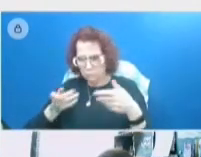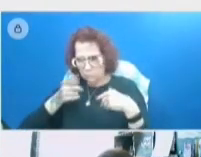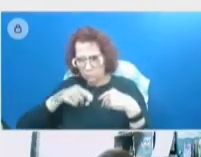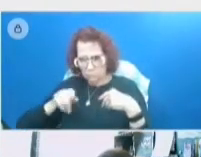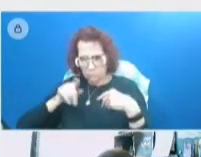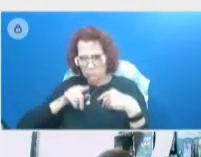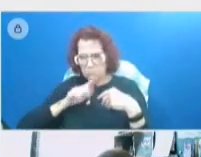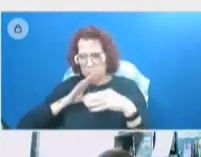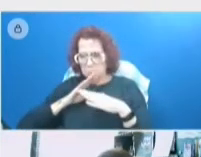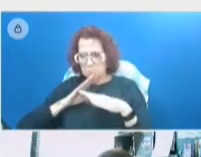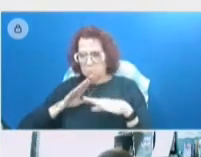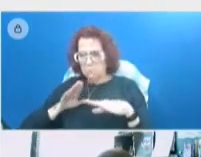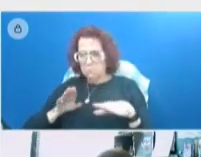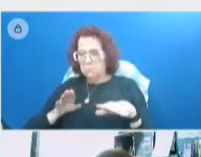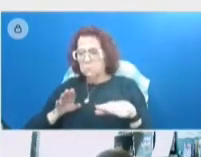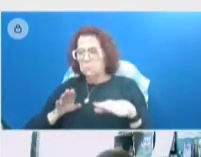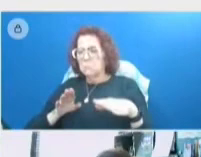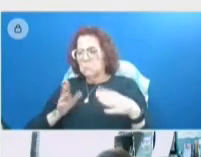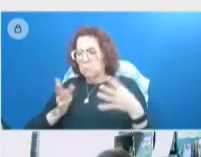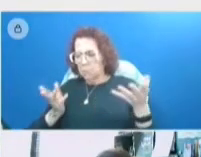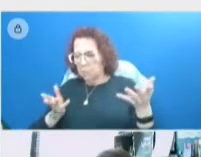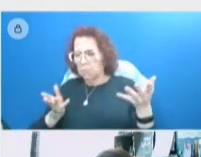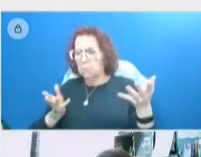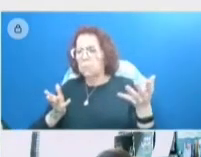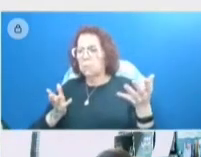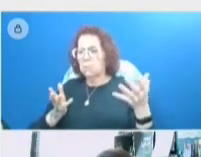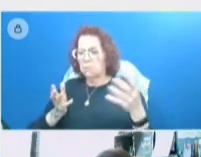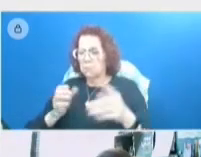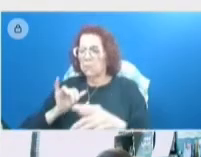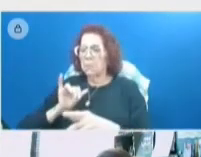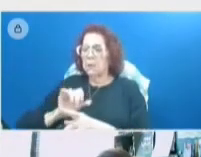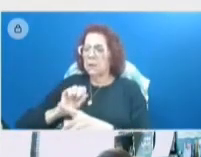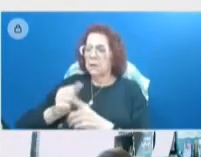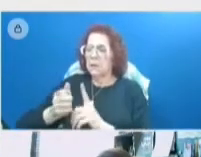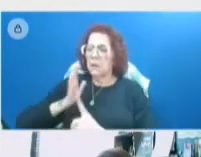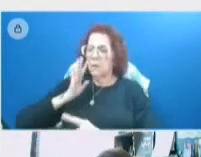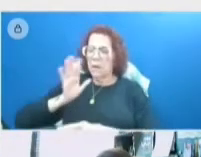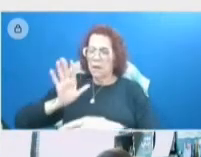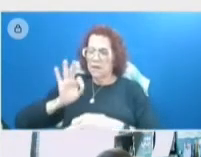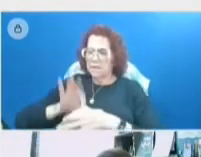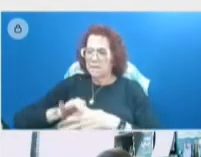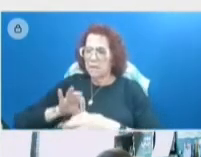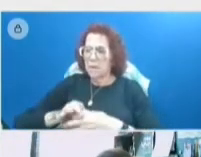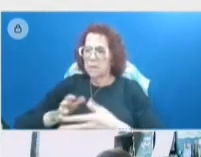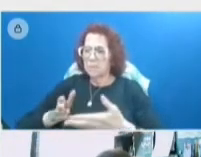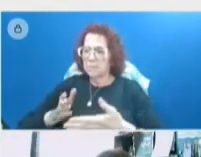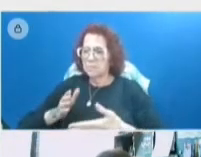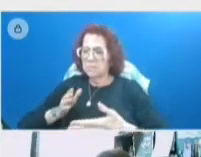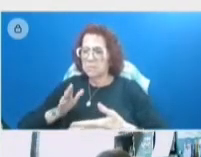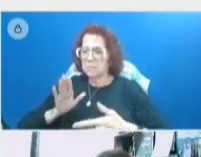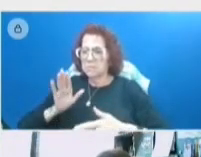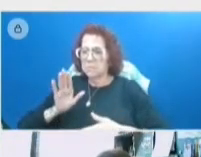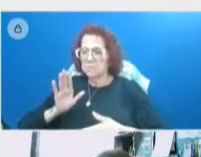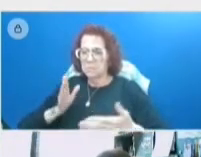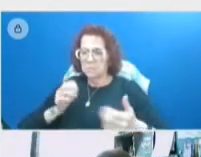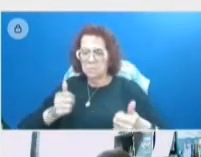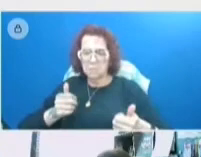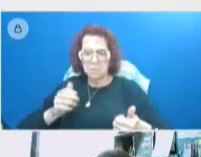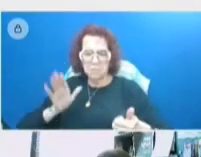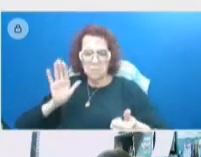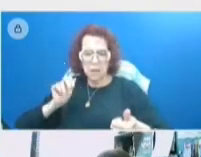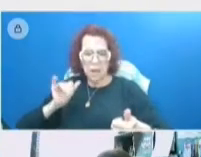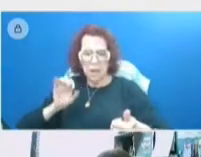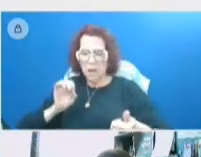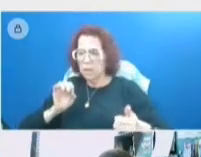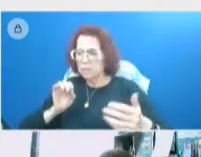All right, in that case, I'll call for a vote. Those in favor, say aye. Aye. Aye. Opposed? So